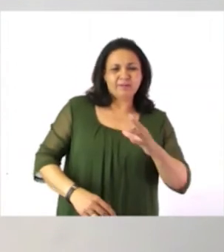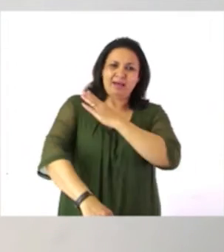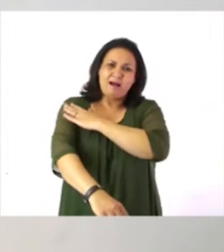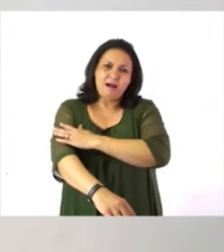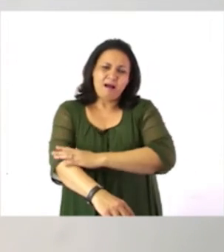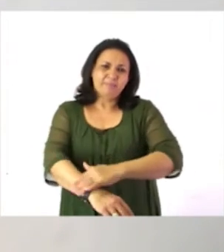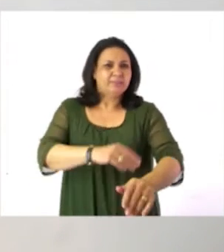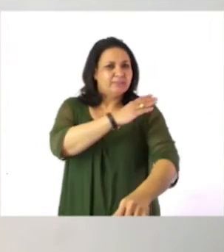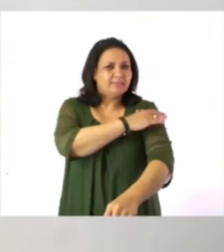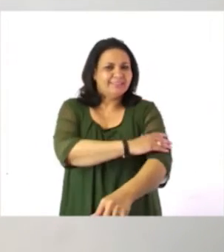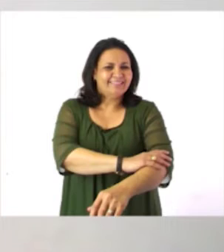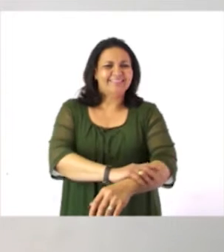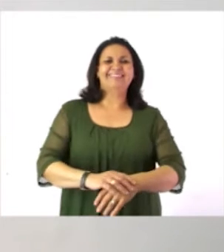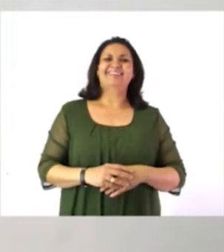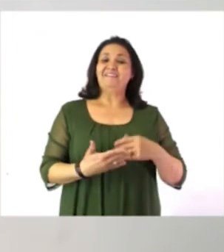arms.